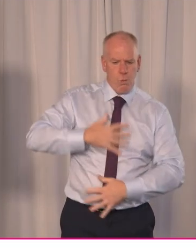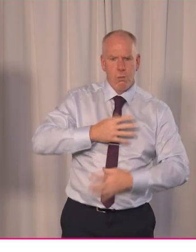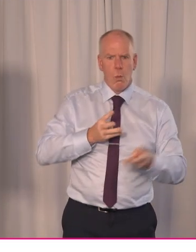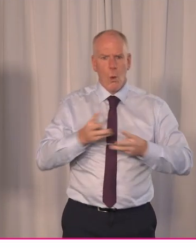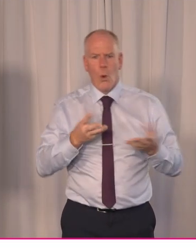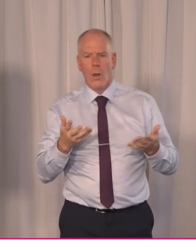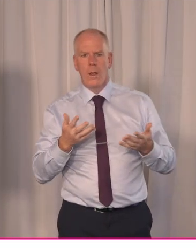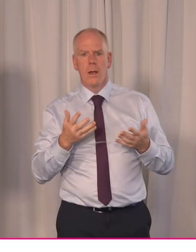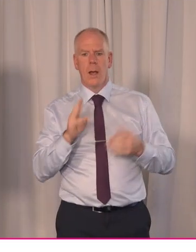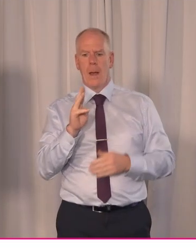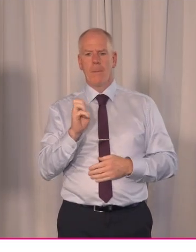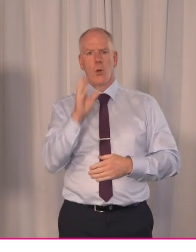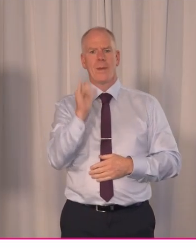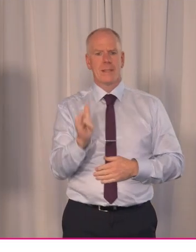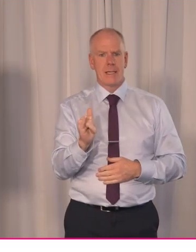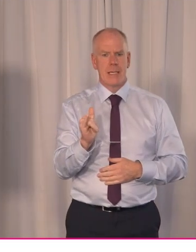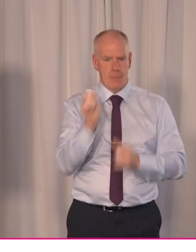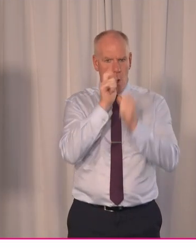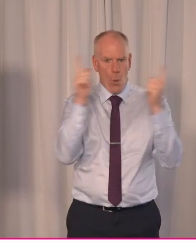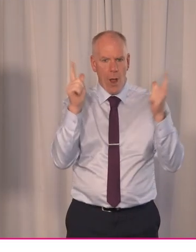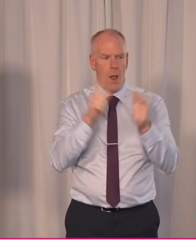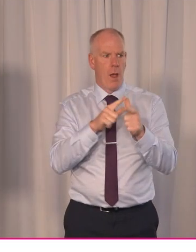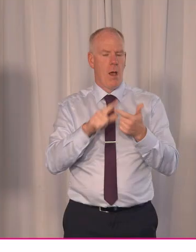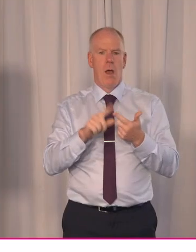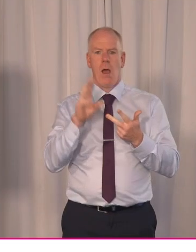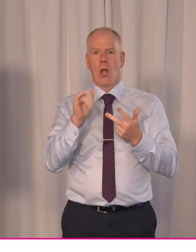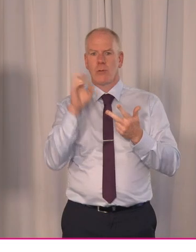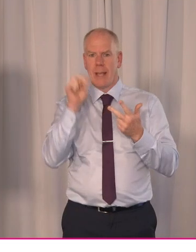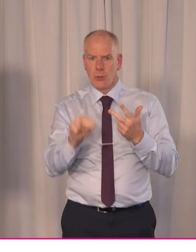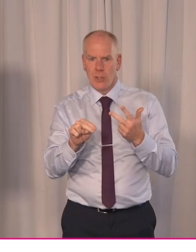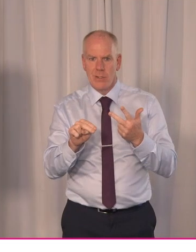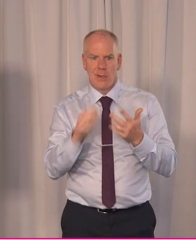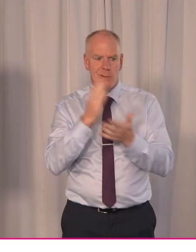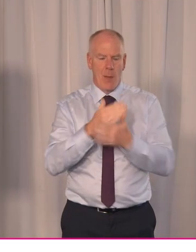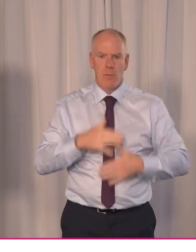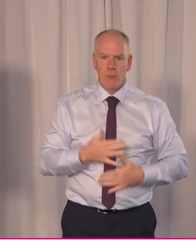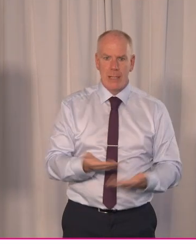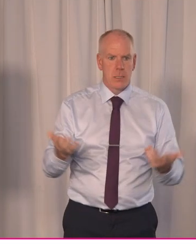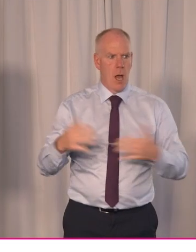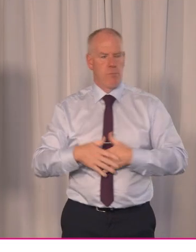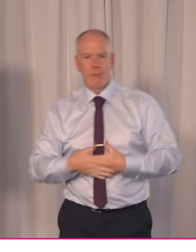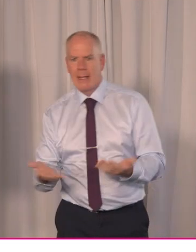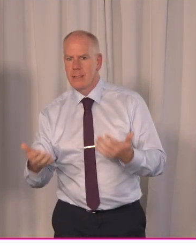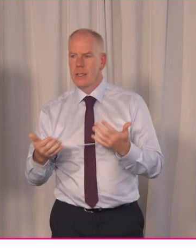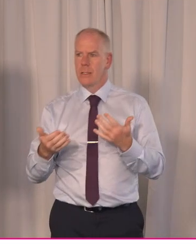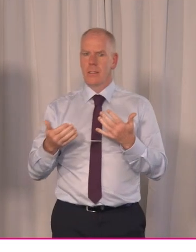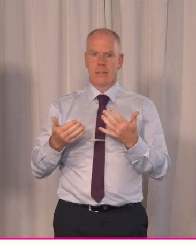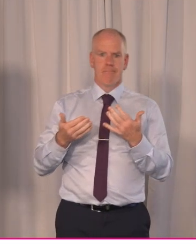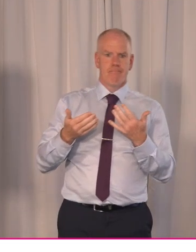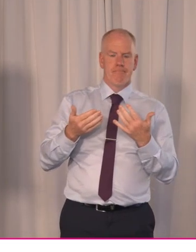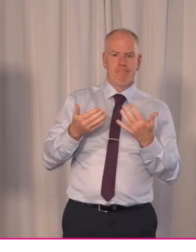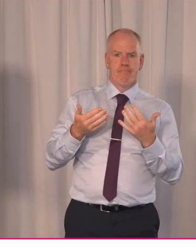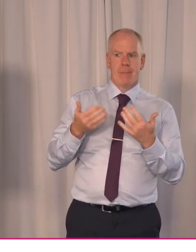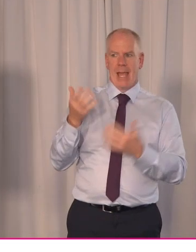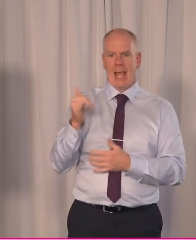periods, contraception, pregnancy, fertility. Menopause is a big thing,